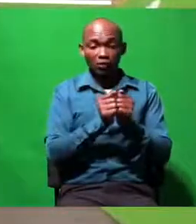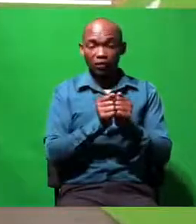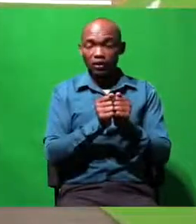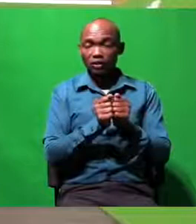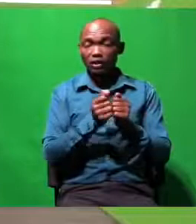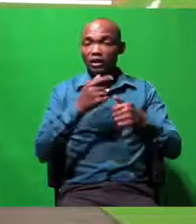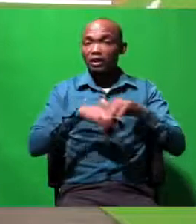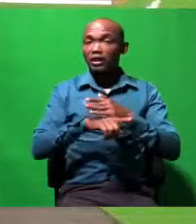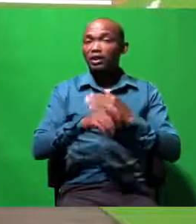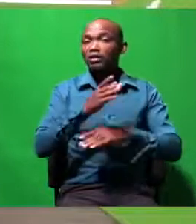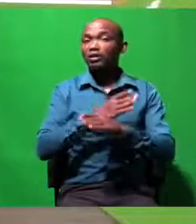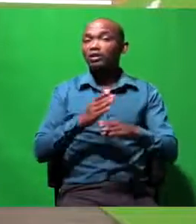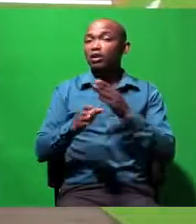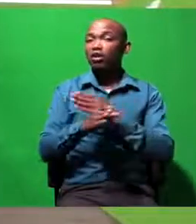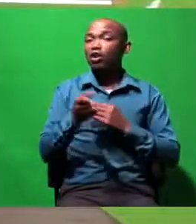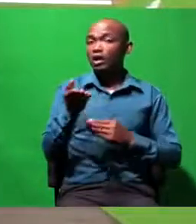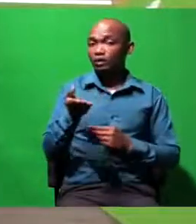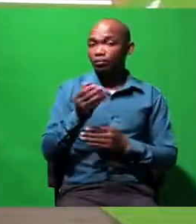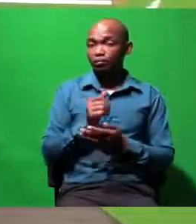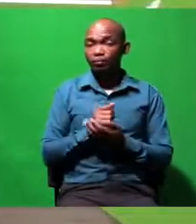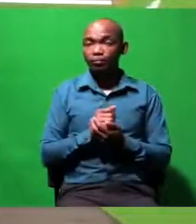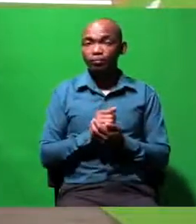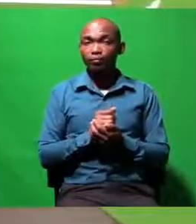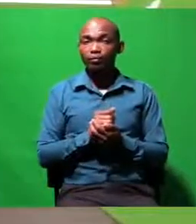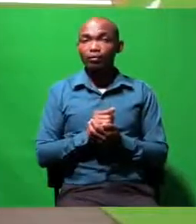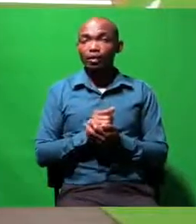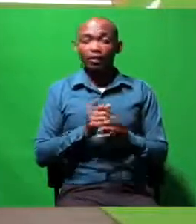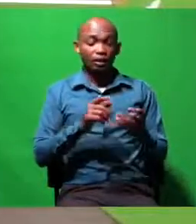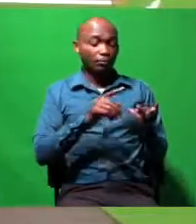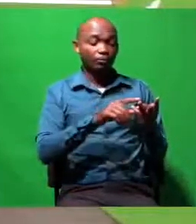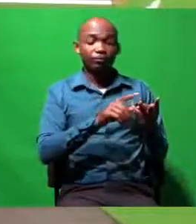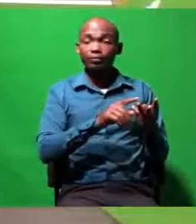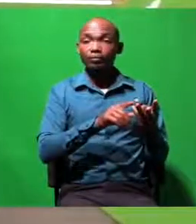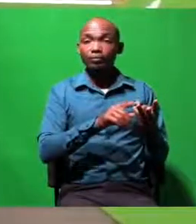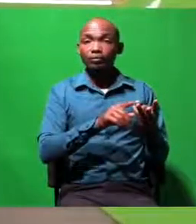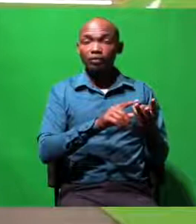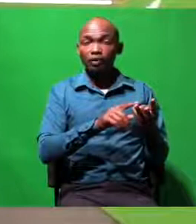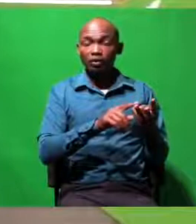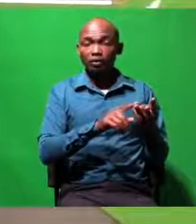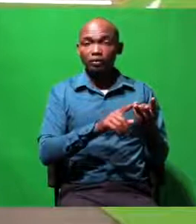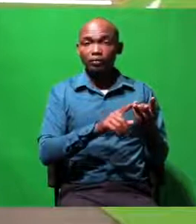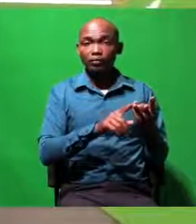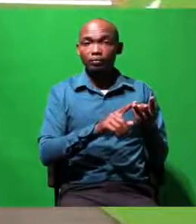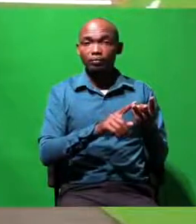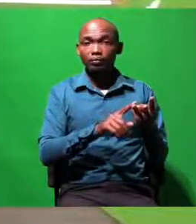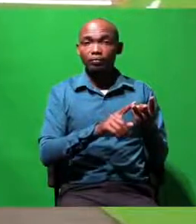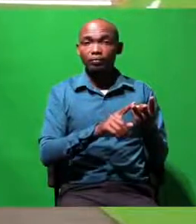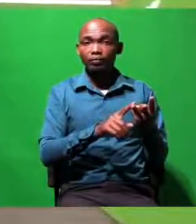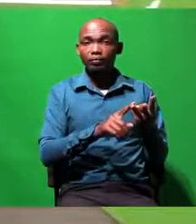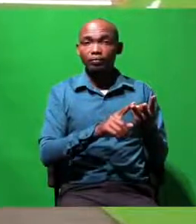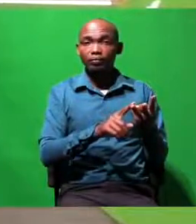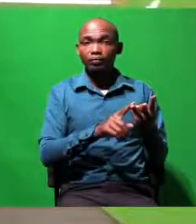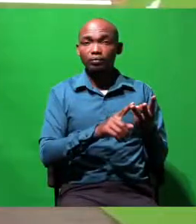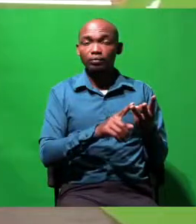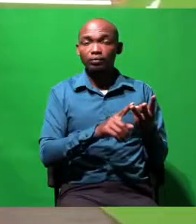this organ. So let us see another organ of government which is called the, can you say what is the